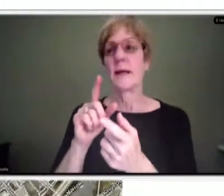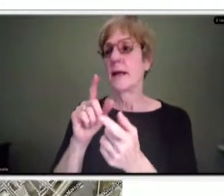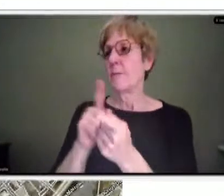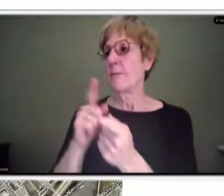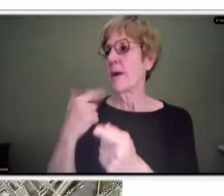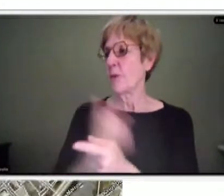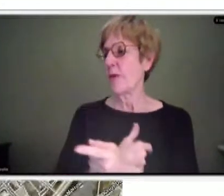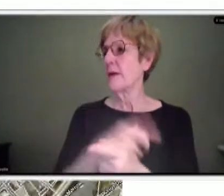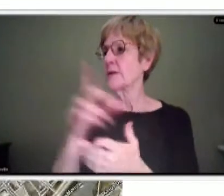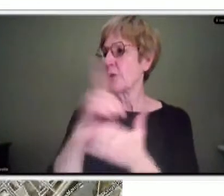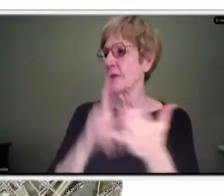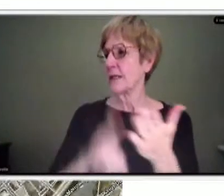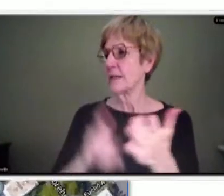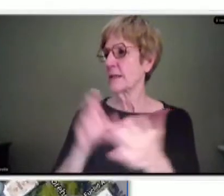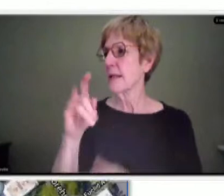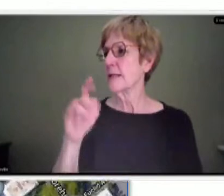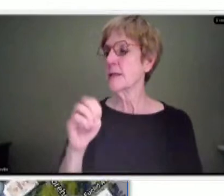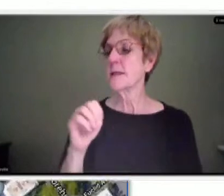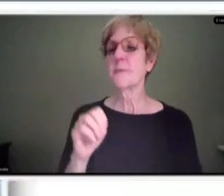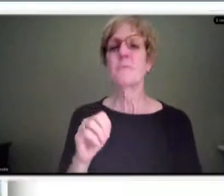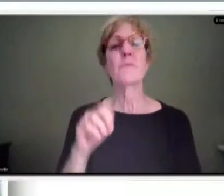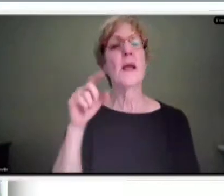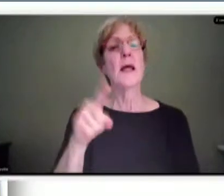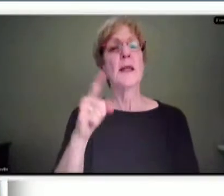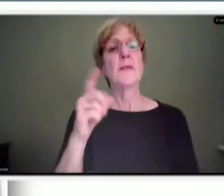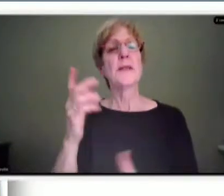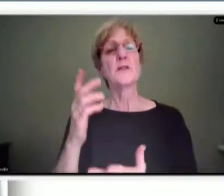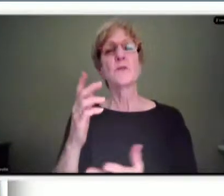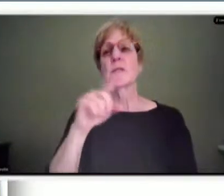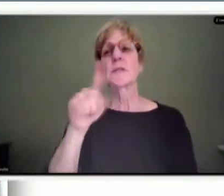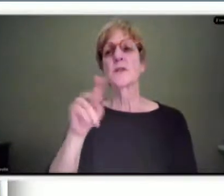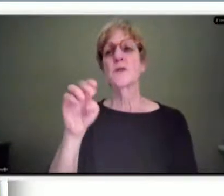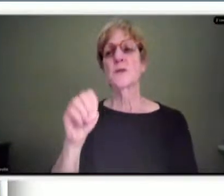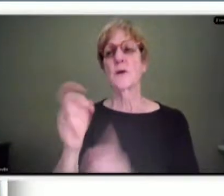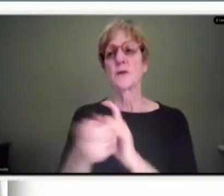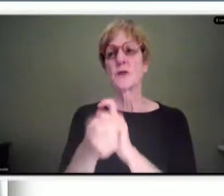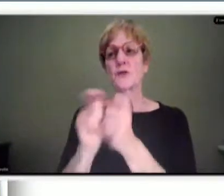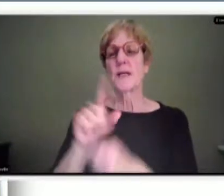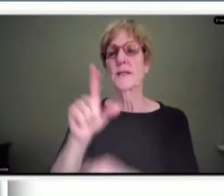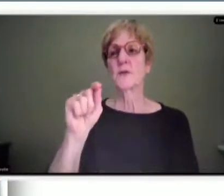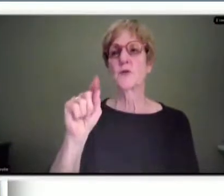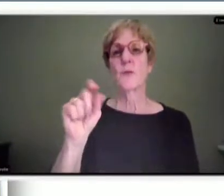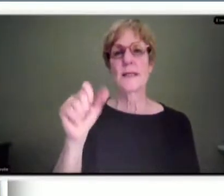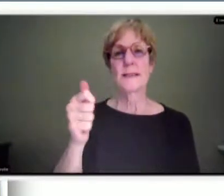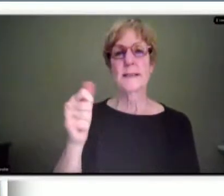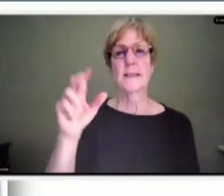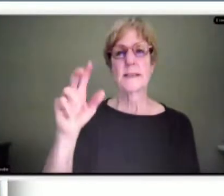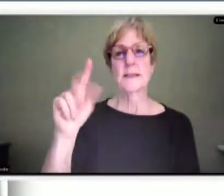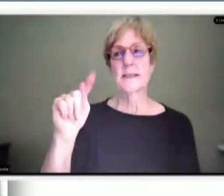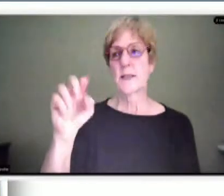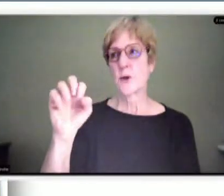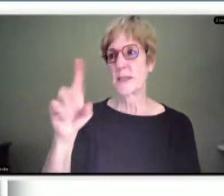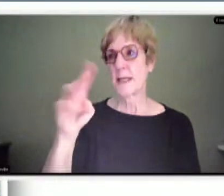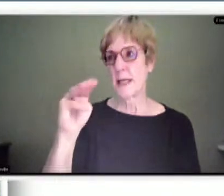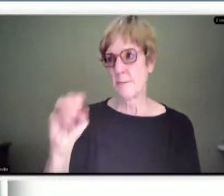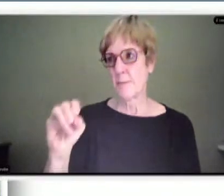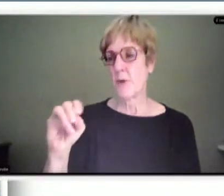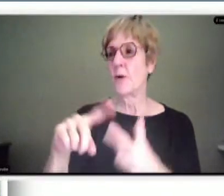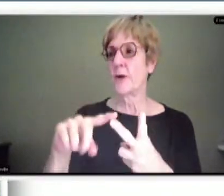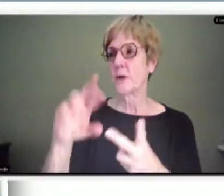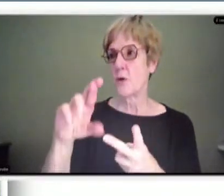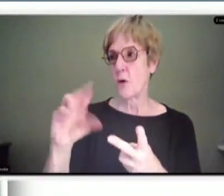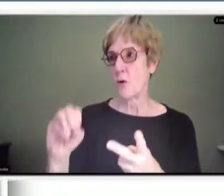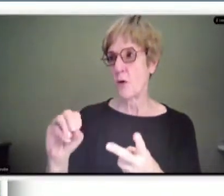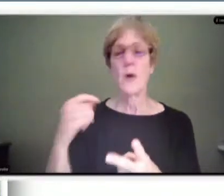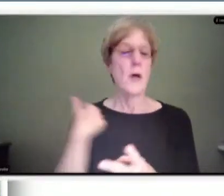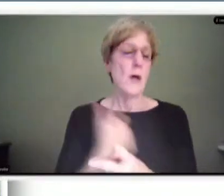side. As Dave mentioned, this petition was rezoned back in 2010 to TODMO and TODRO. We have not